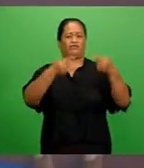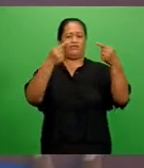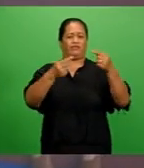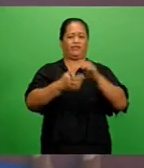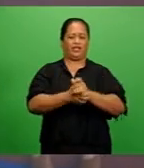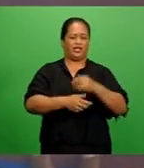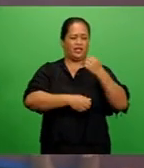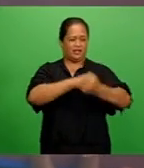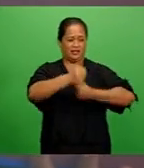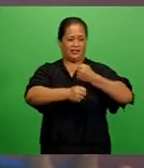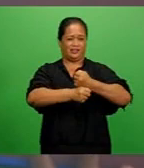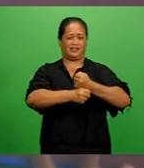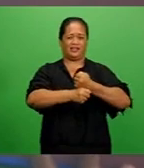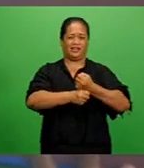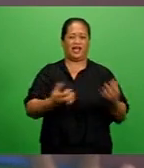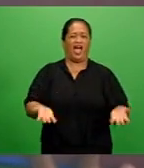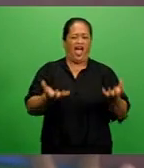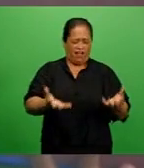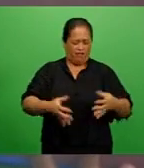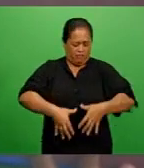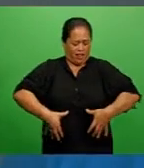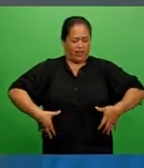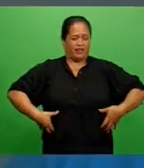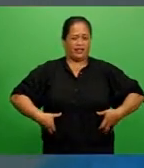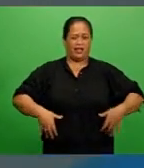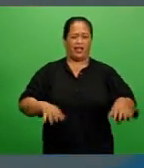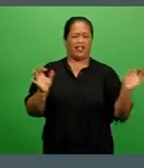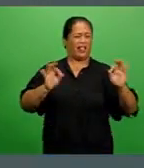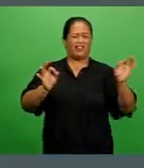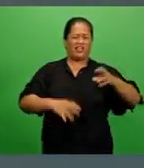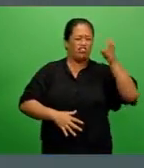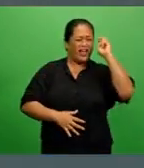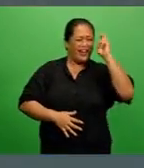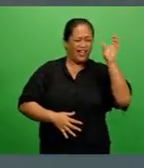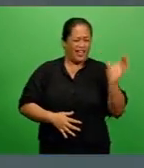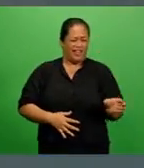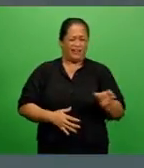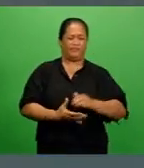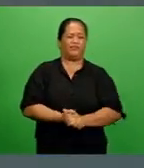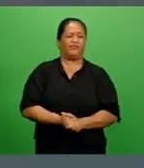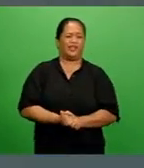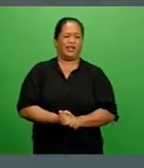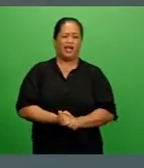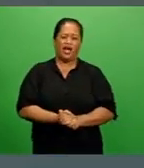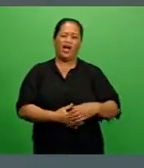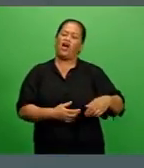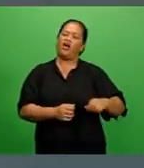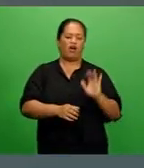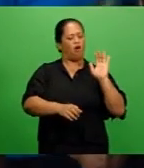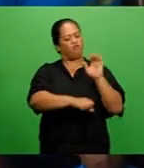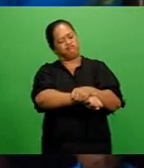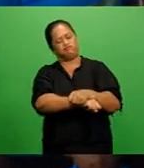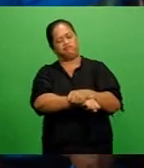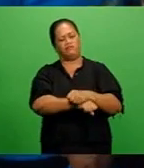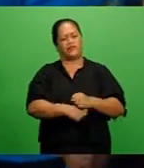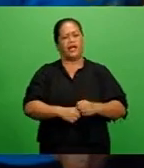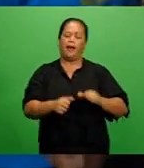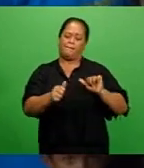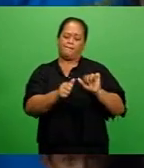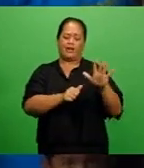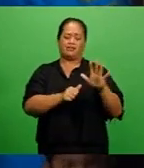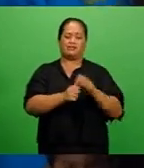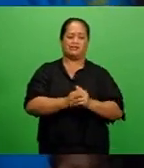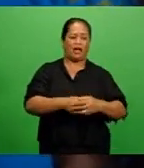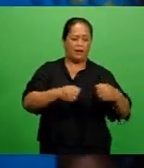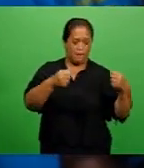won the heavyweight belt recently without a trainer, says he's already defeated the best boxers in the country. However, he wants